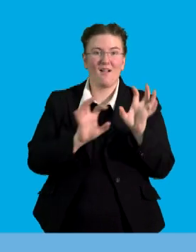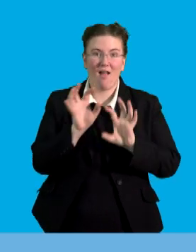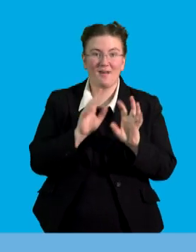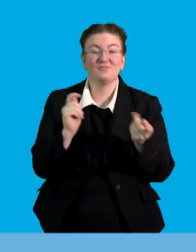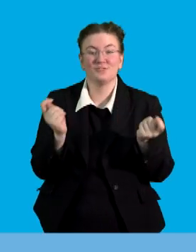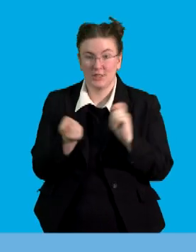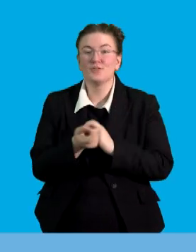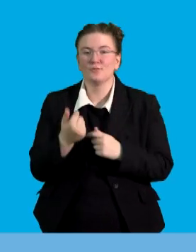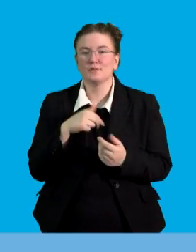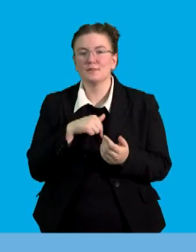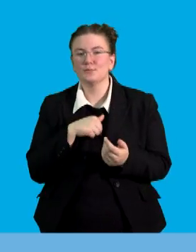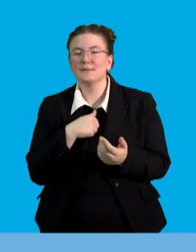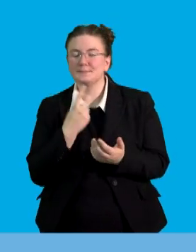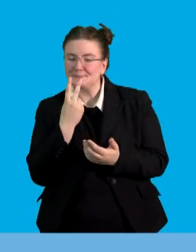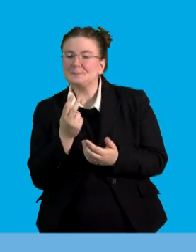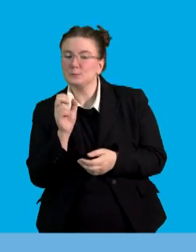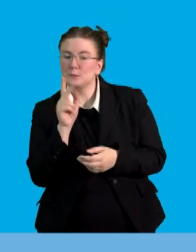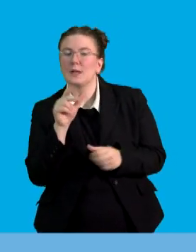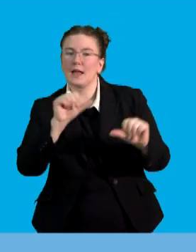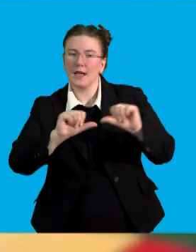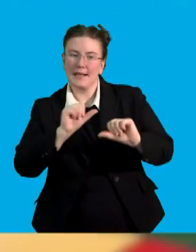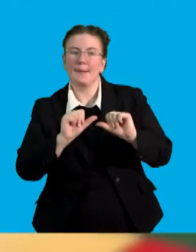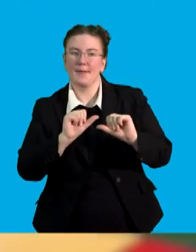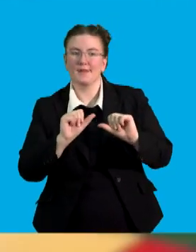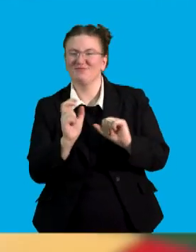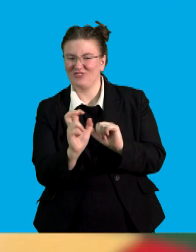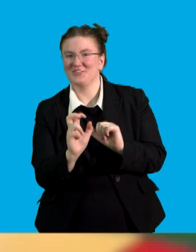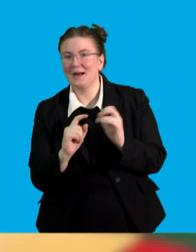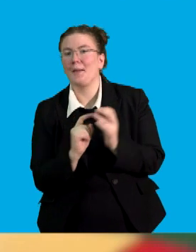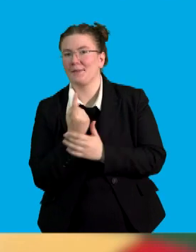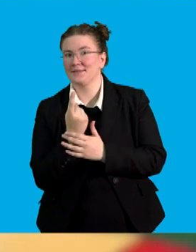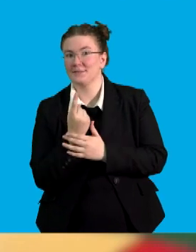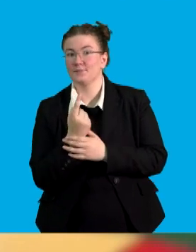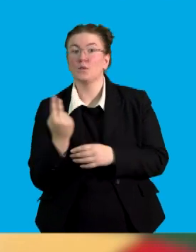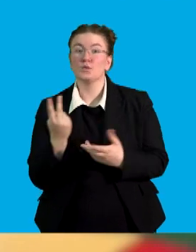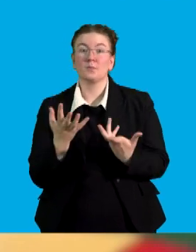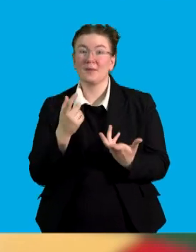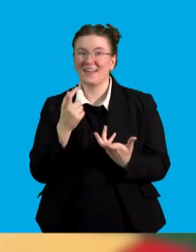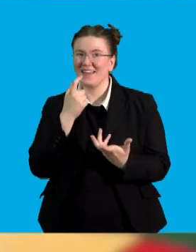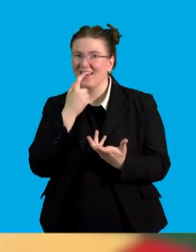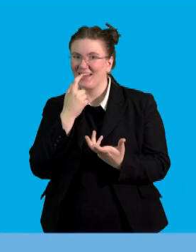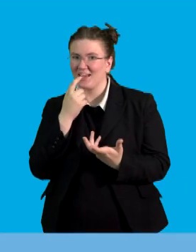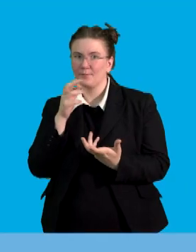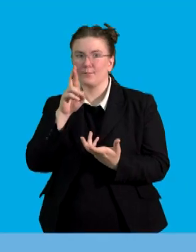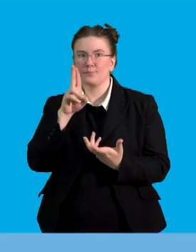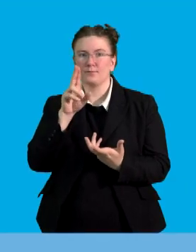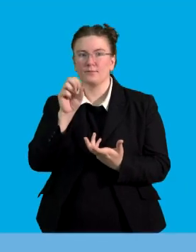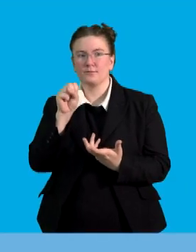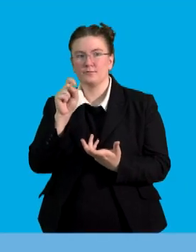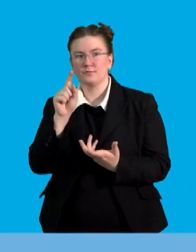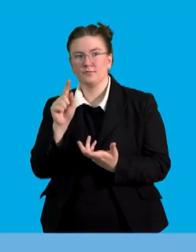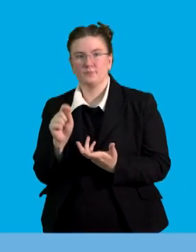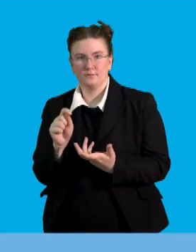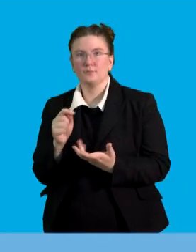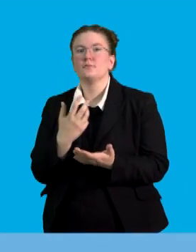we can then say that there was a chemical reaction that has taken place. Also, when a metal rusts, we can say